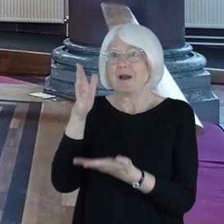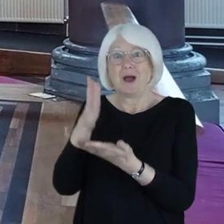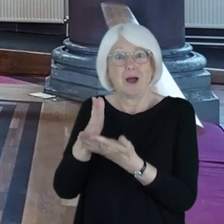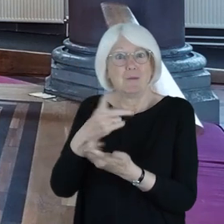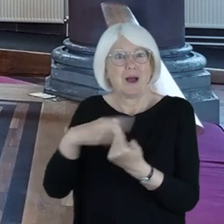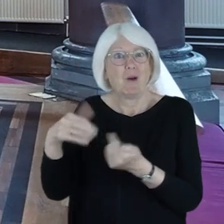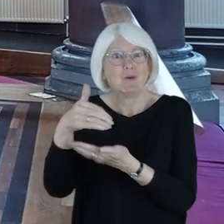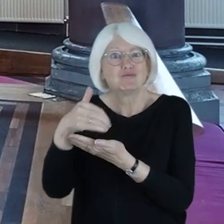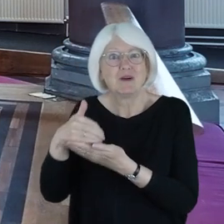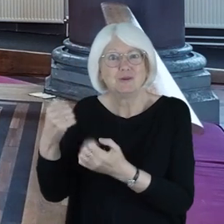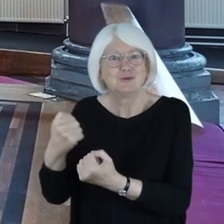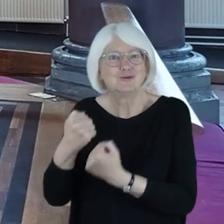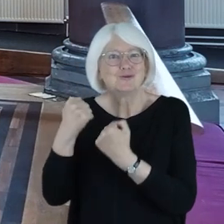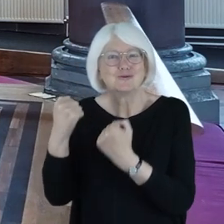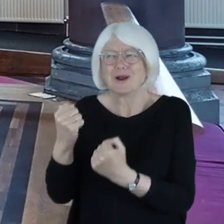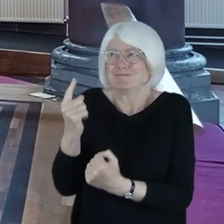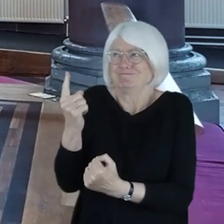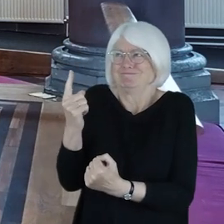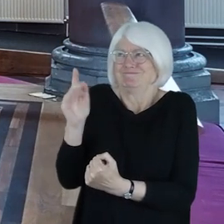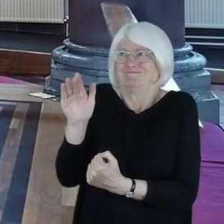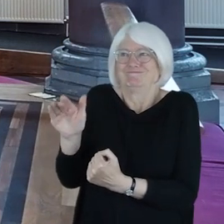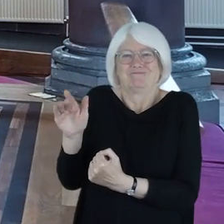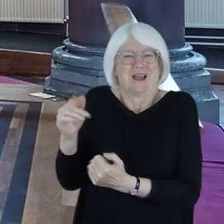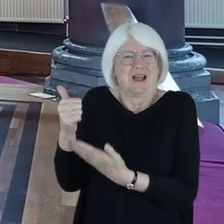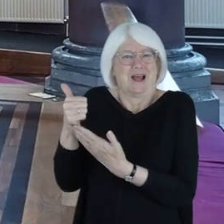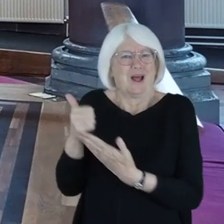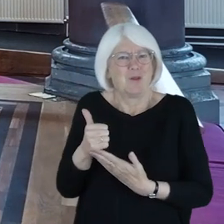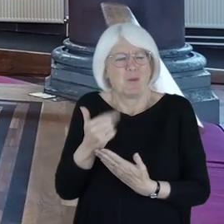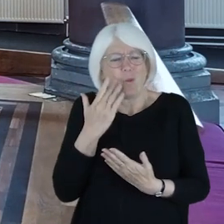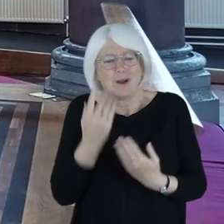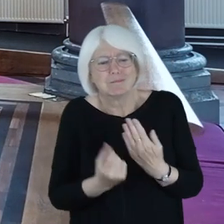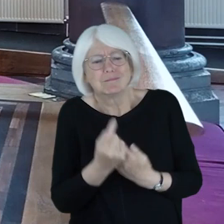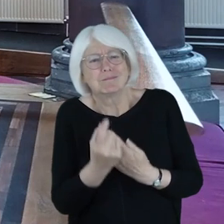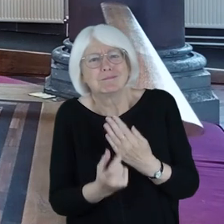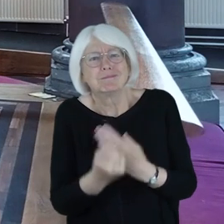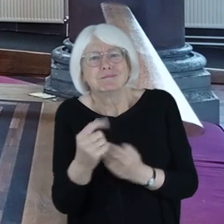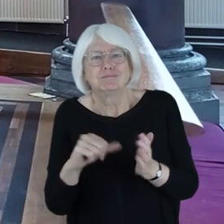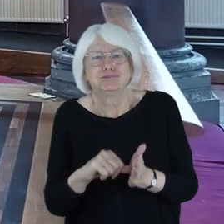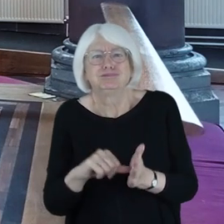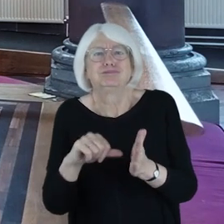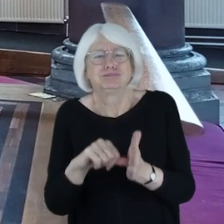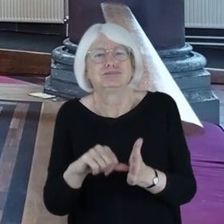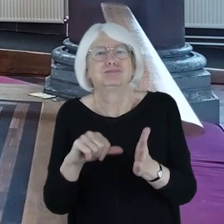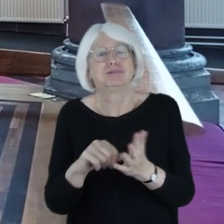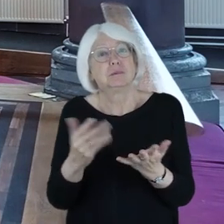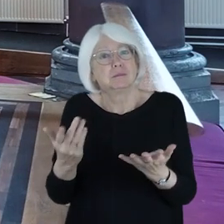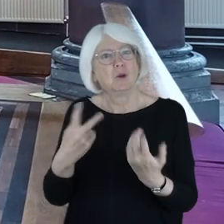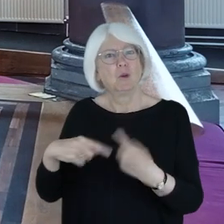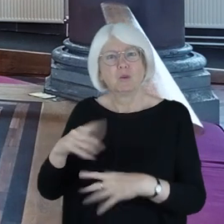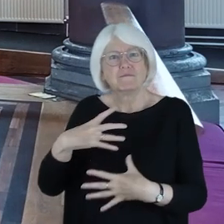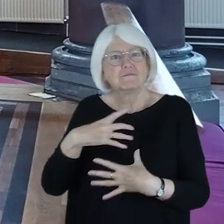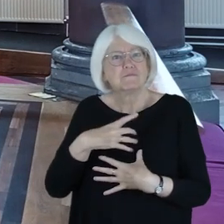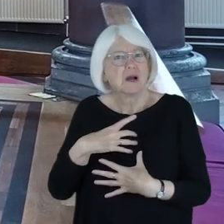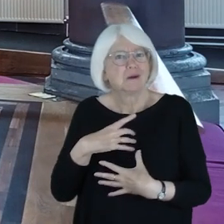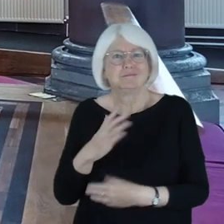God is our refuge and strength, a very present help in trouble. Therefore we will not fear,